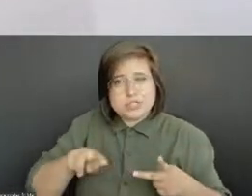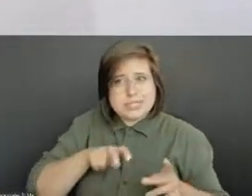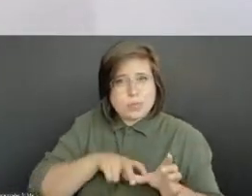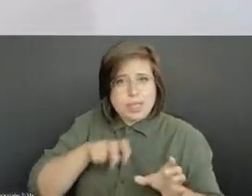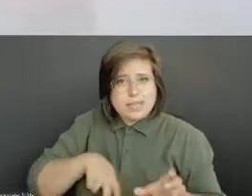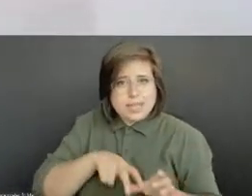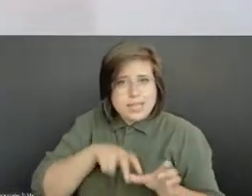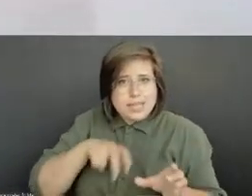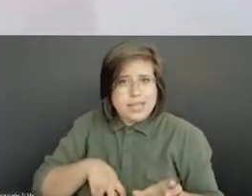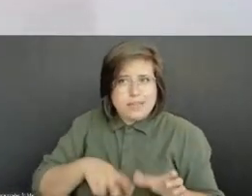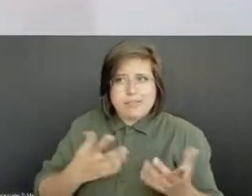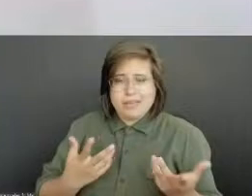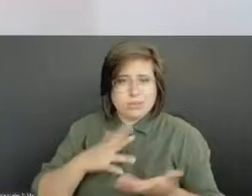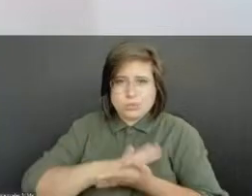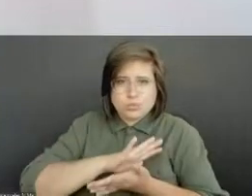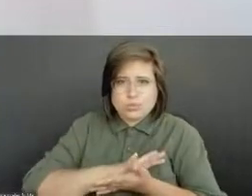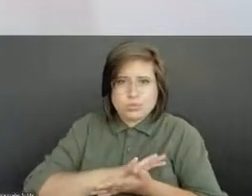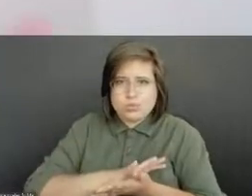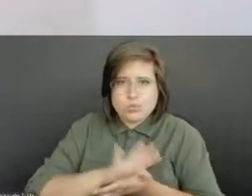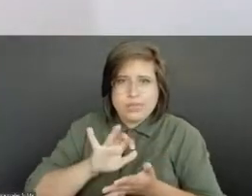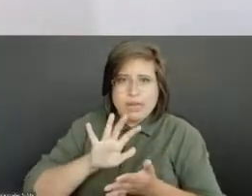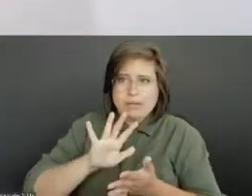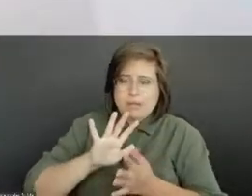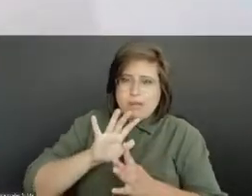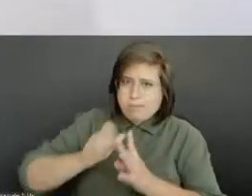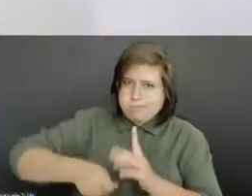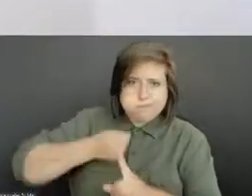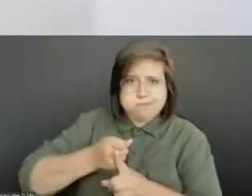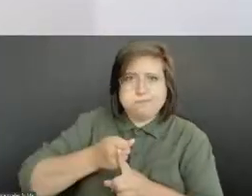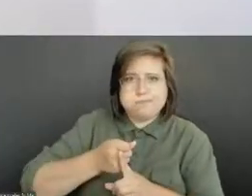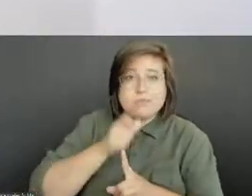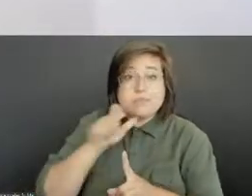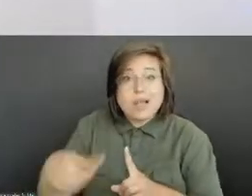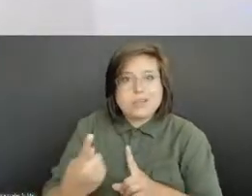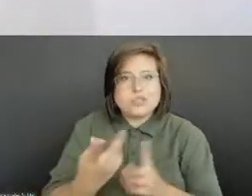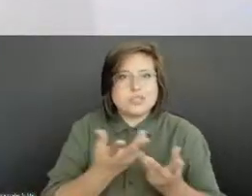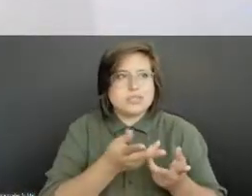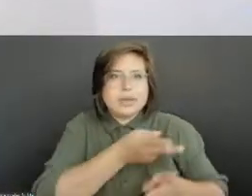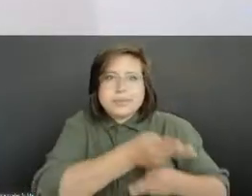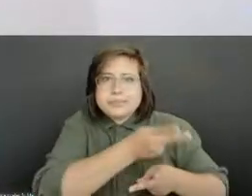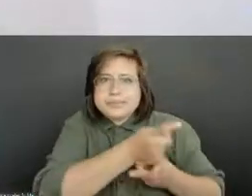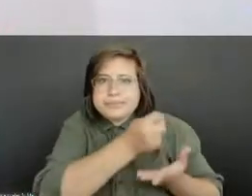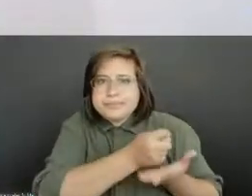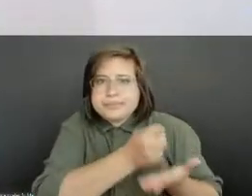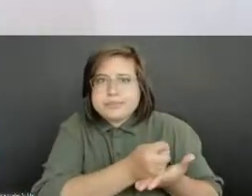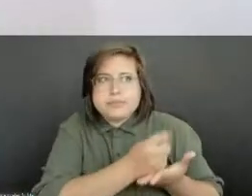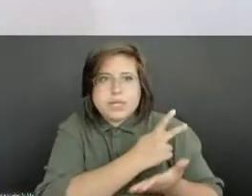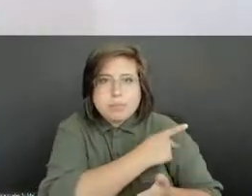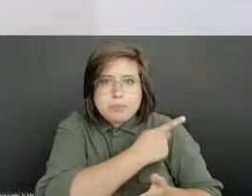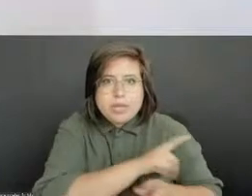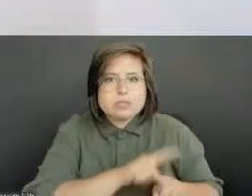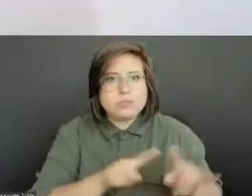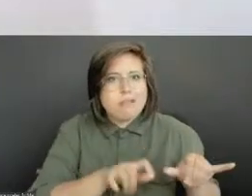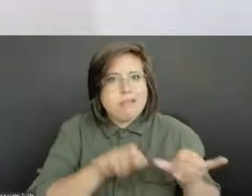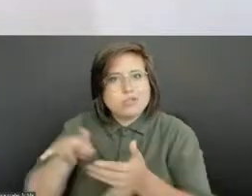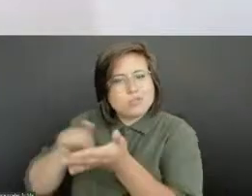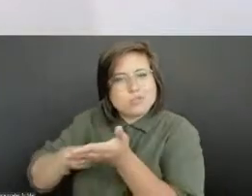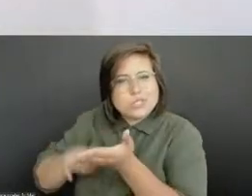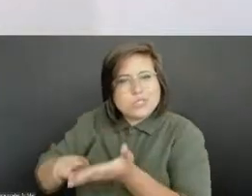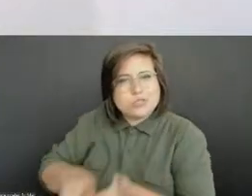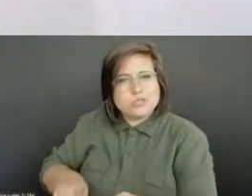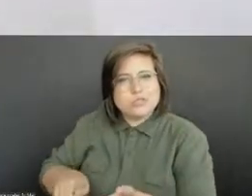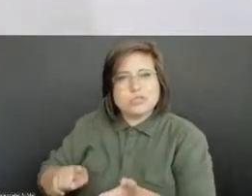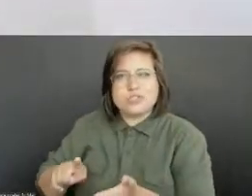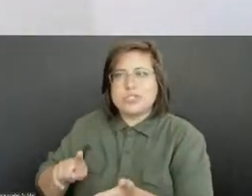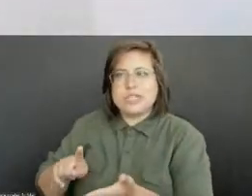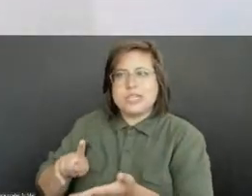leaving academia, and that has significant impacts, not just on treating individual patients, but also on research that's done, on